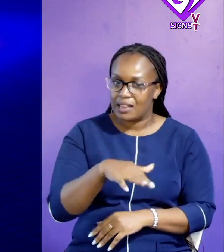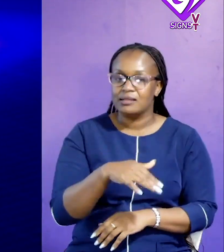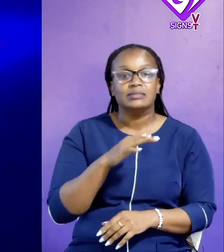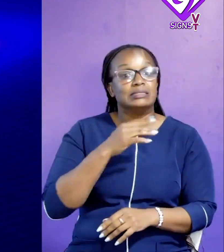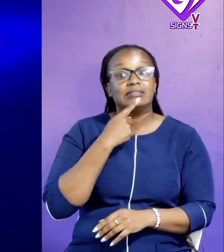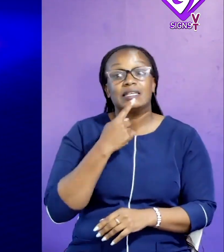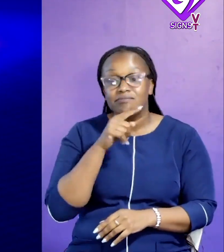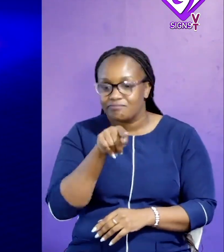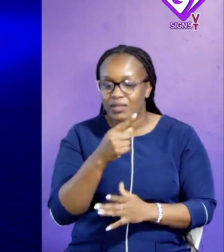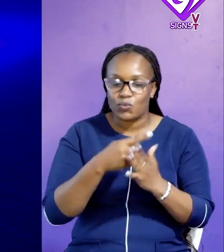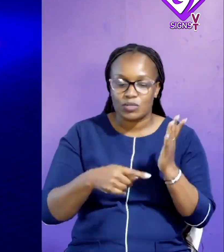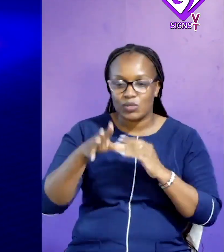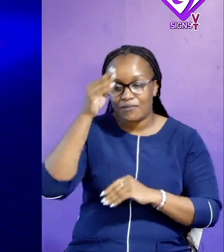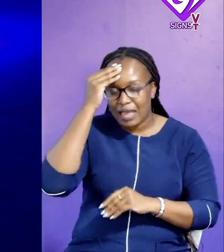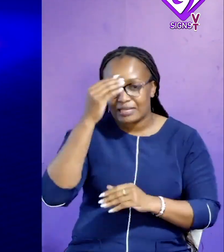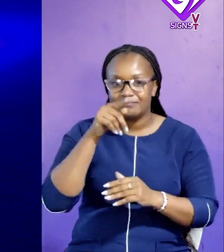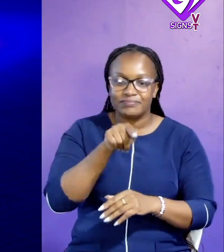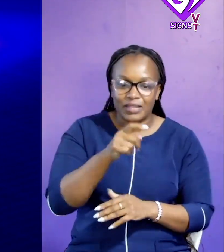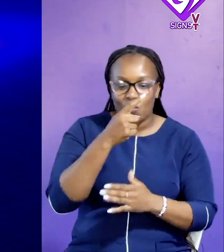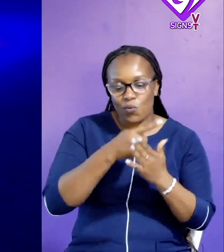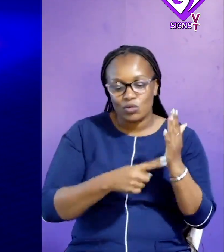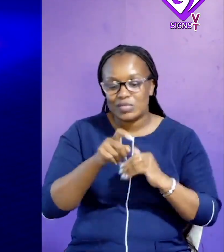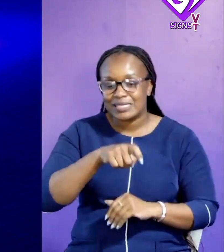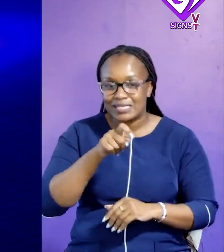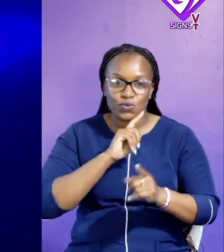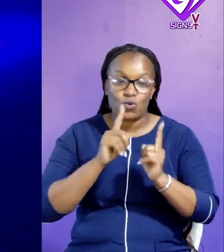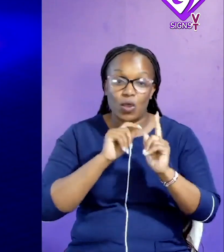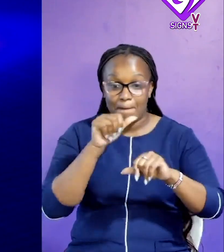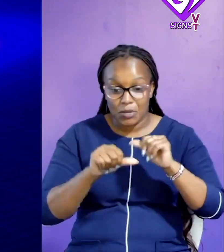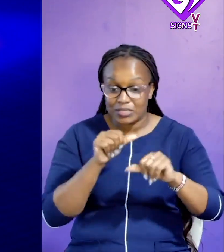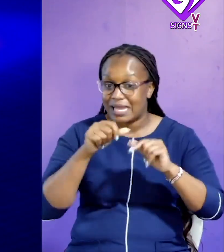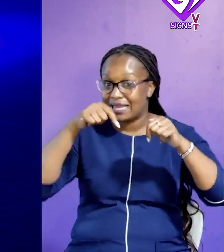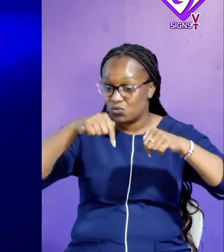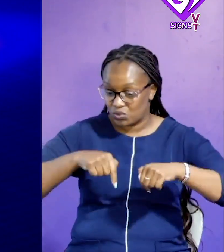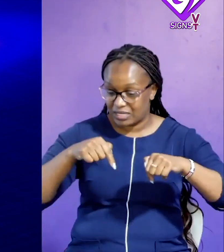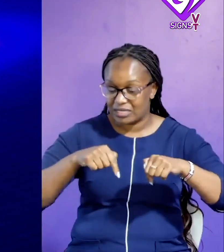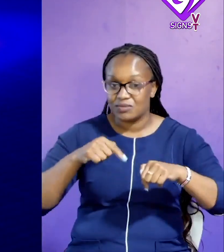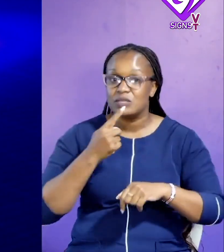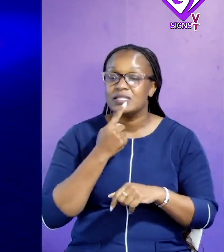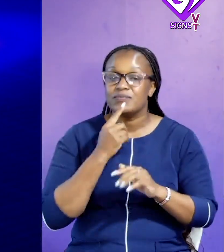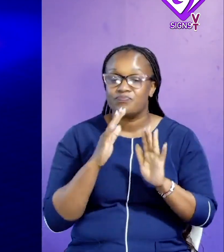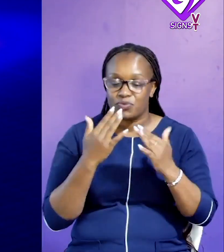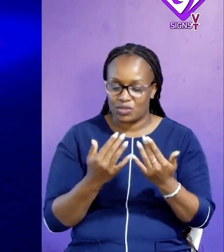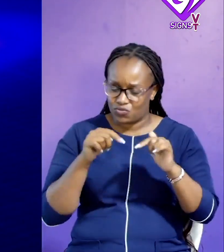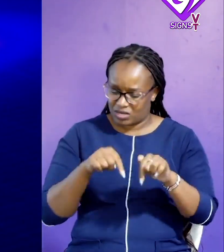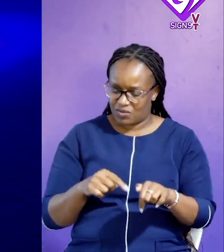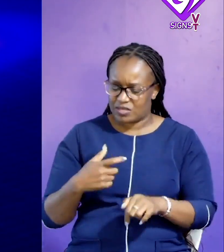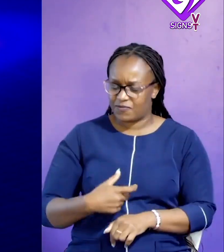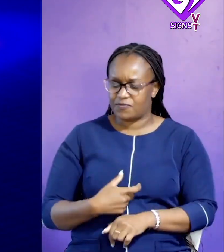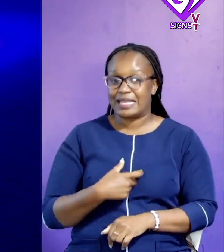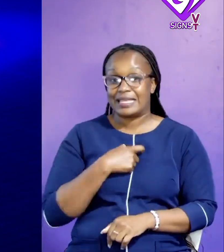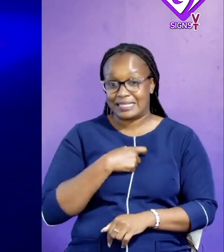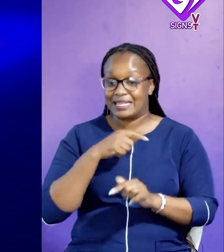is what we have learned, this is what we need you to talk about. And today tukawaambia tunawaletea guest. This is a month